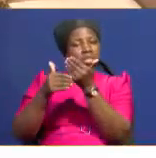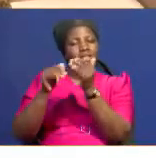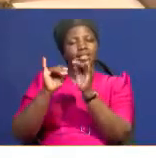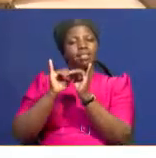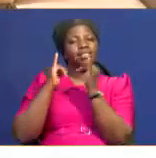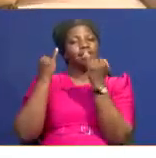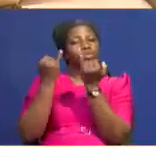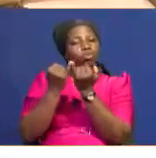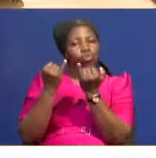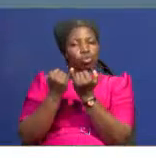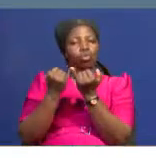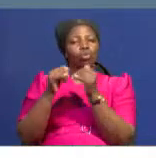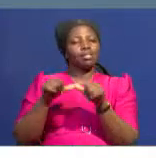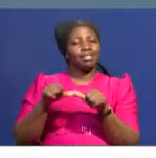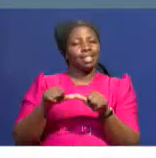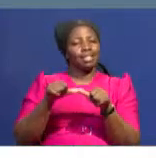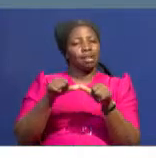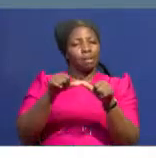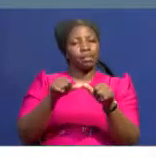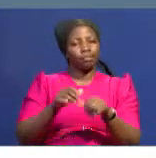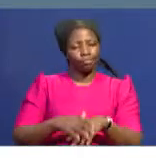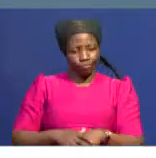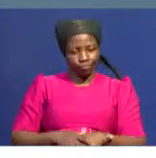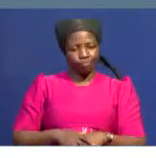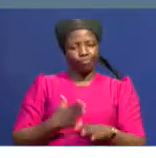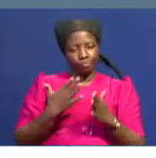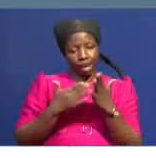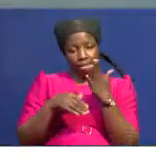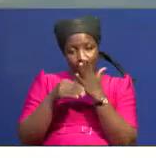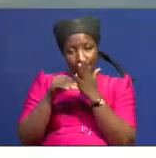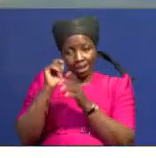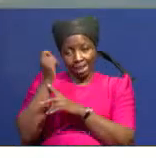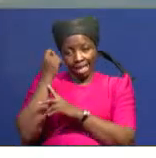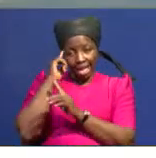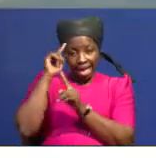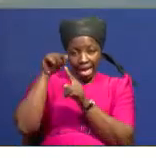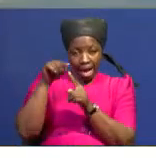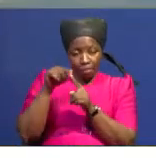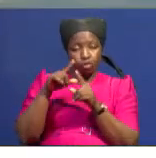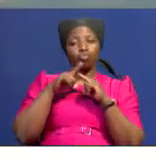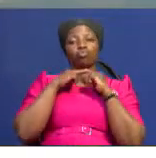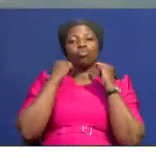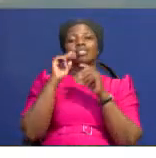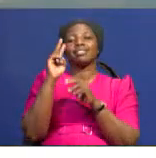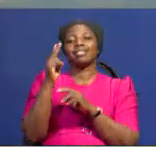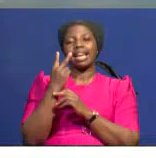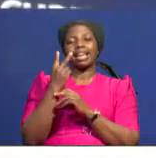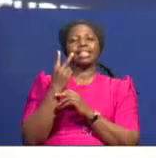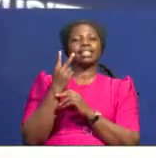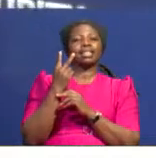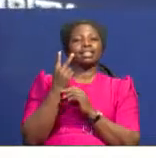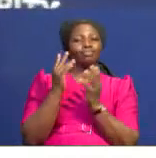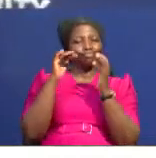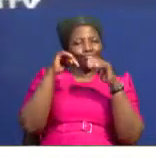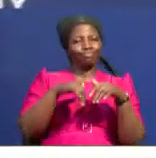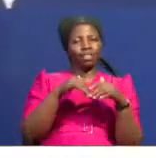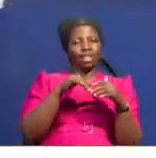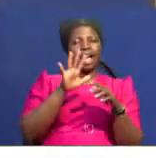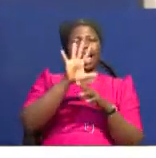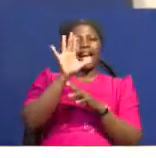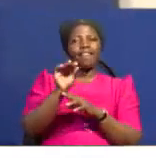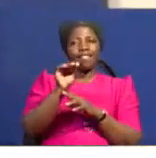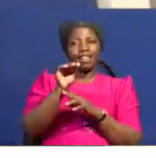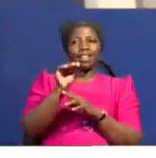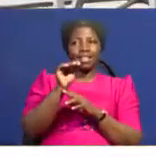institutional sustainability. In addition, Kenya is gearing up to host the second edition of the United States Africa Nuclear